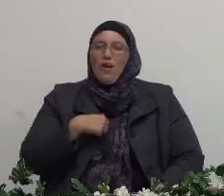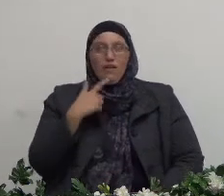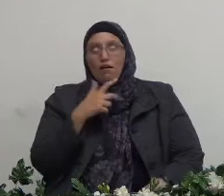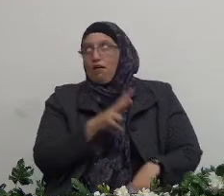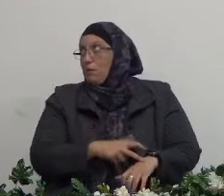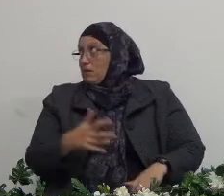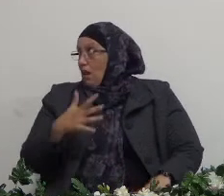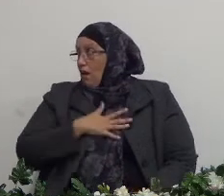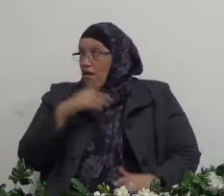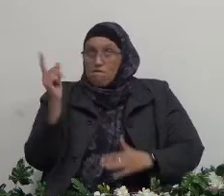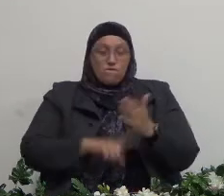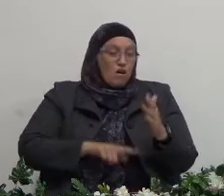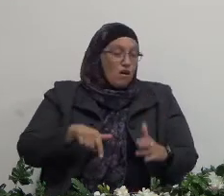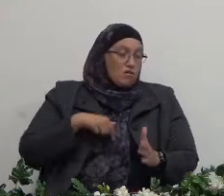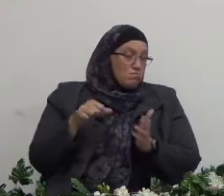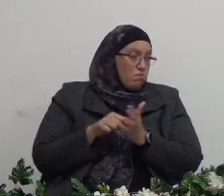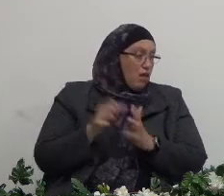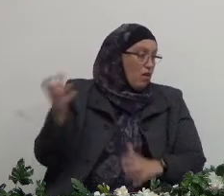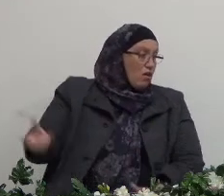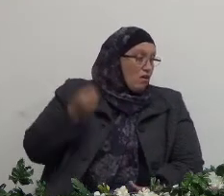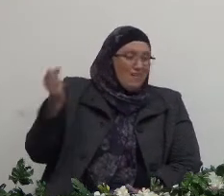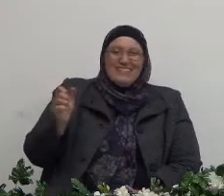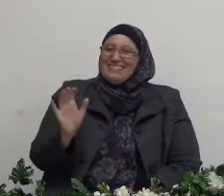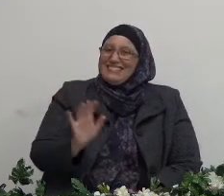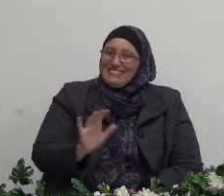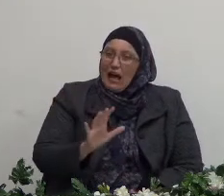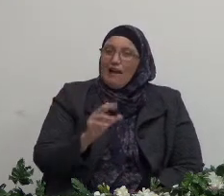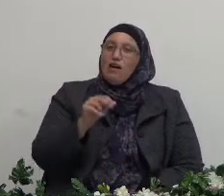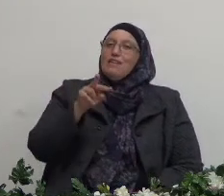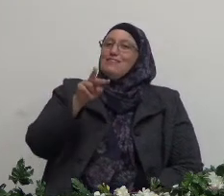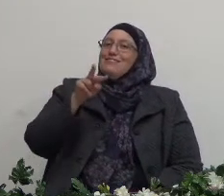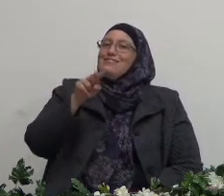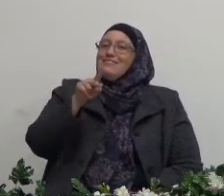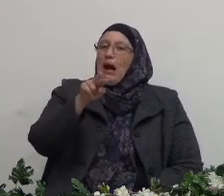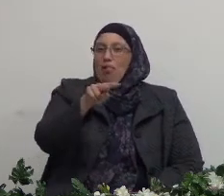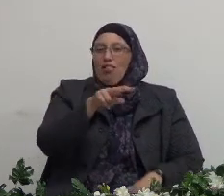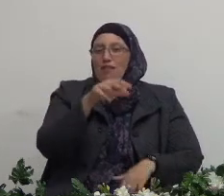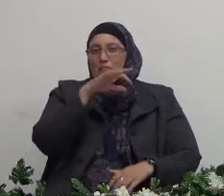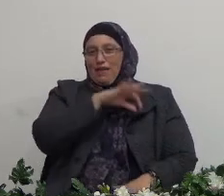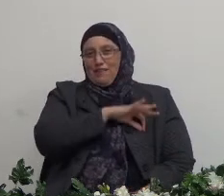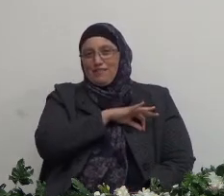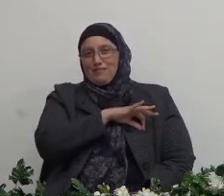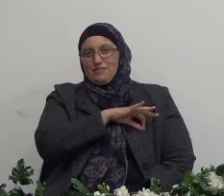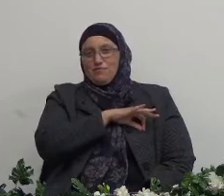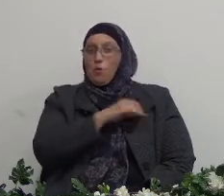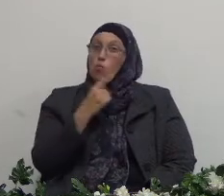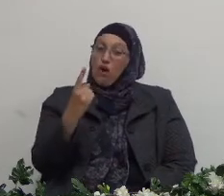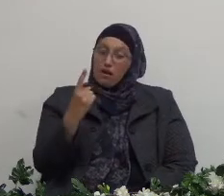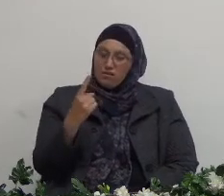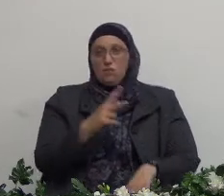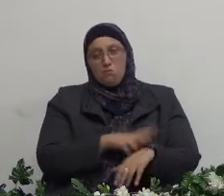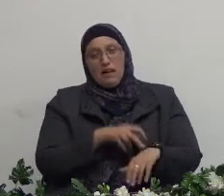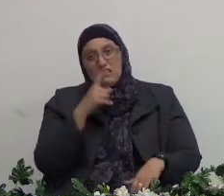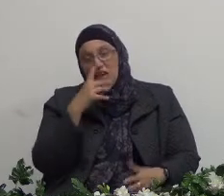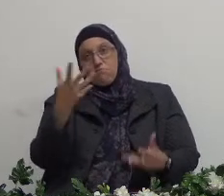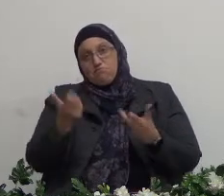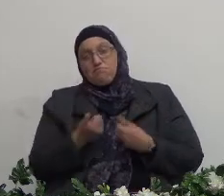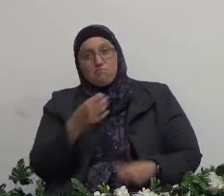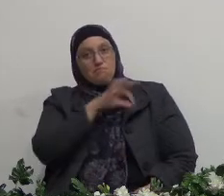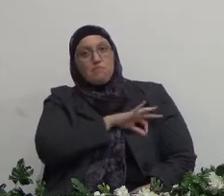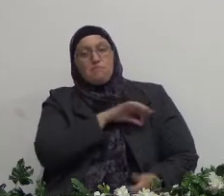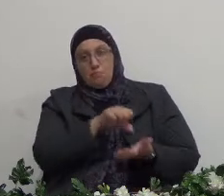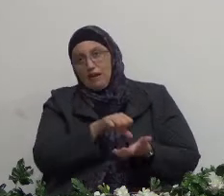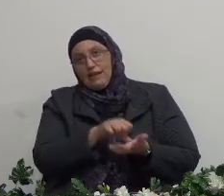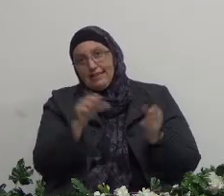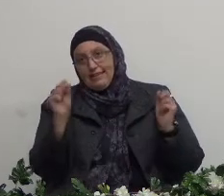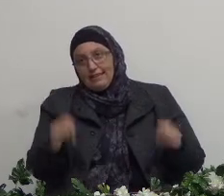to say there's a dual benefit. One benefit is they do make money, but the other benefit